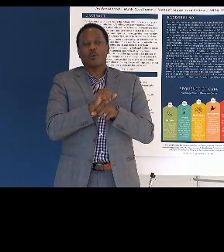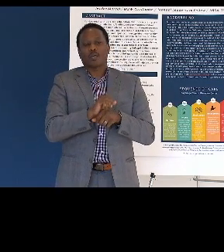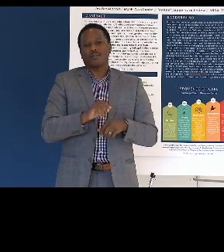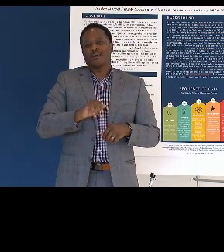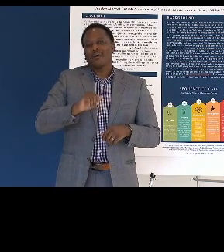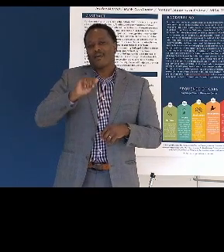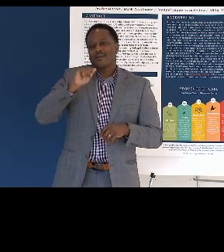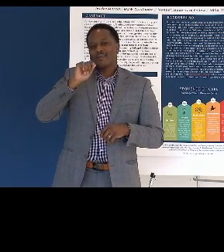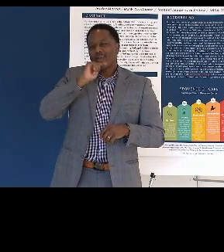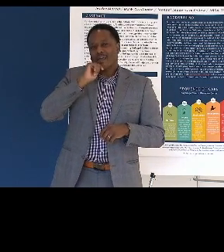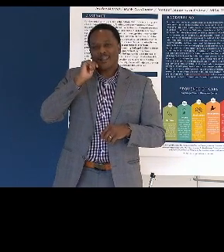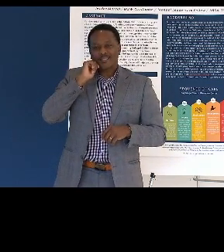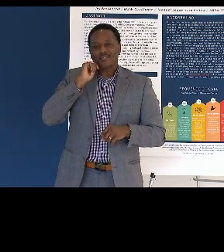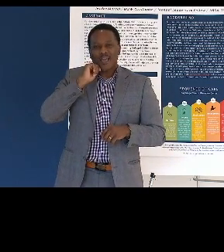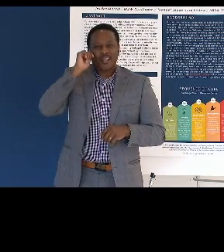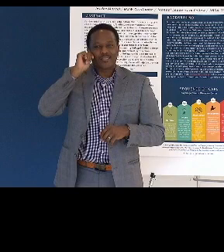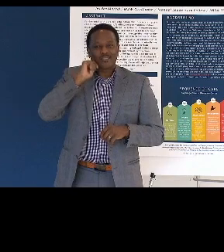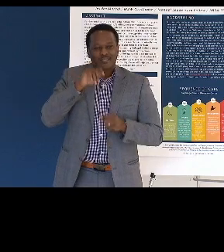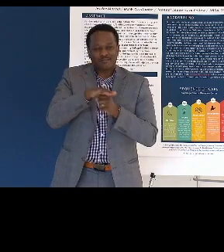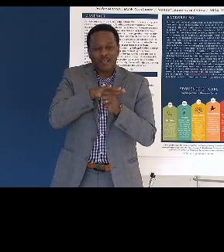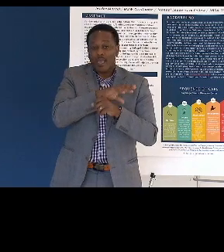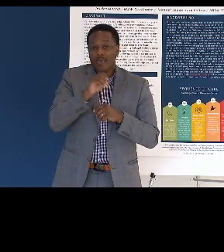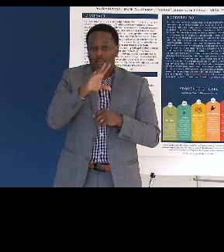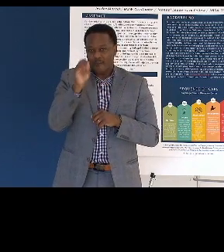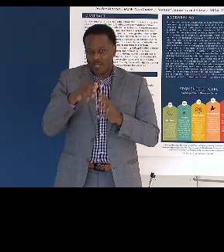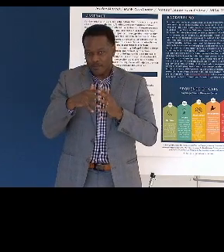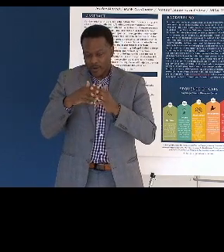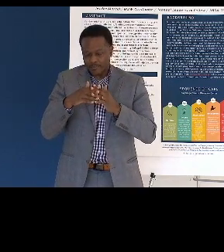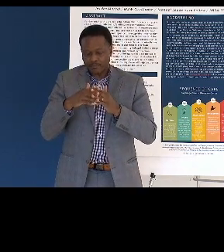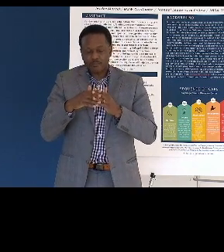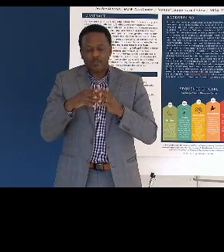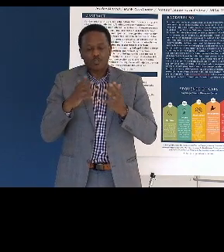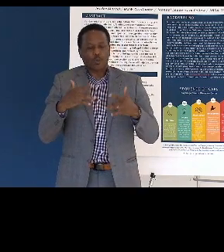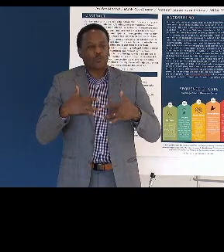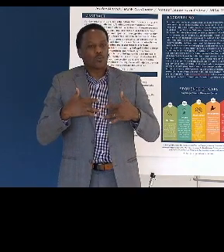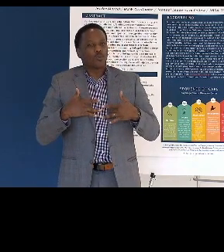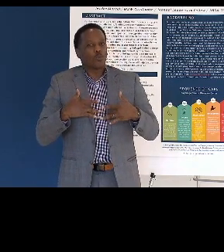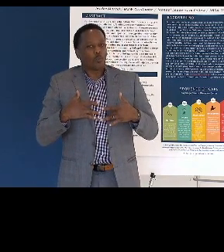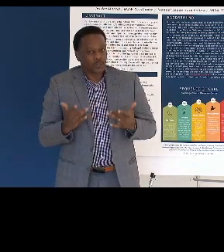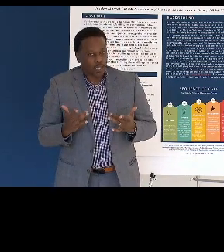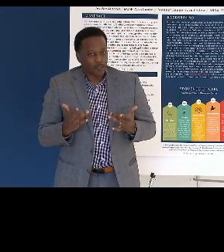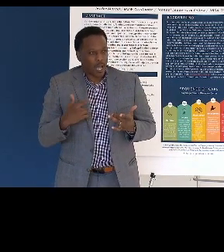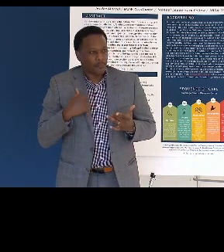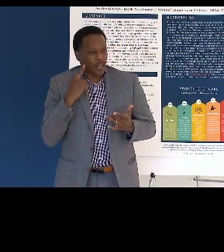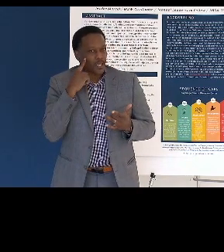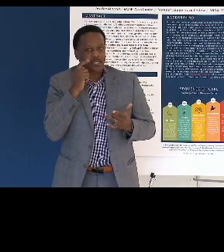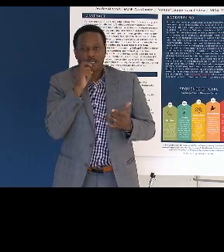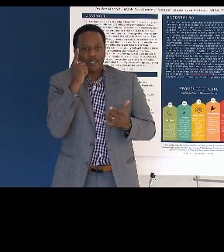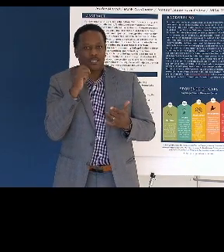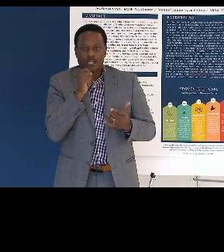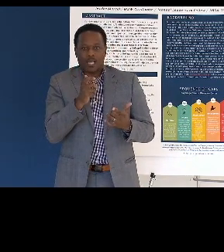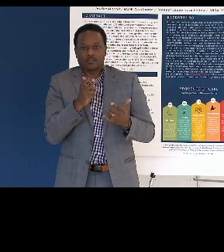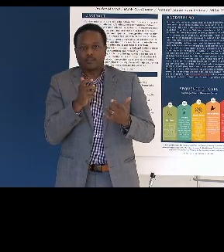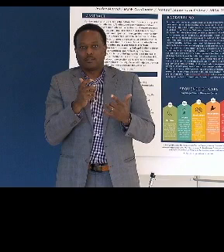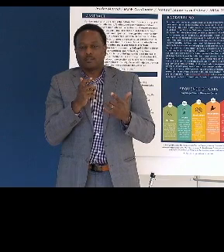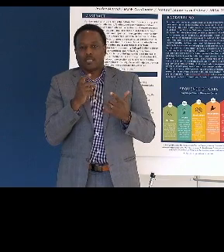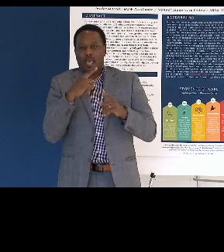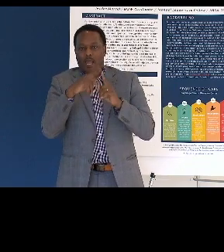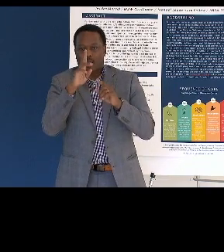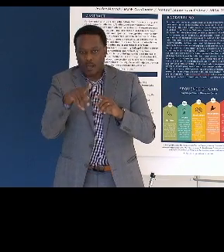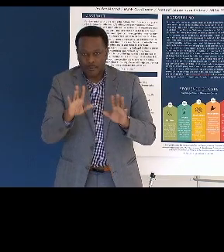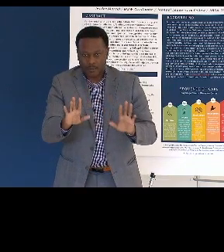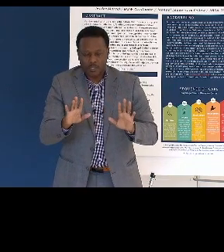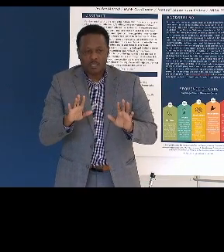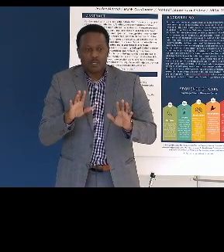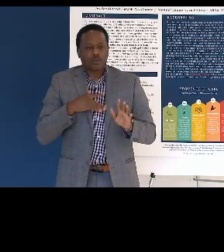range and primarily African American. So something's up, something's not meshing. So in starting